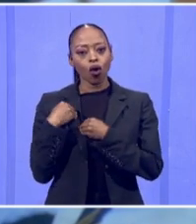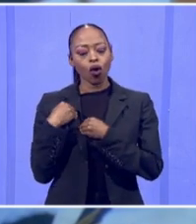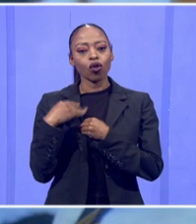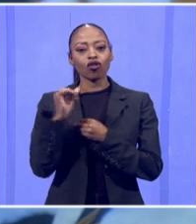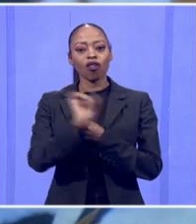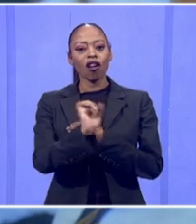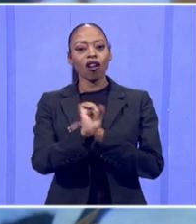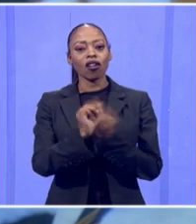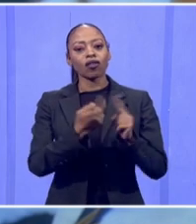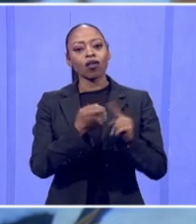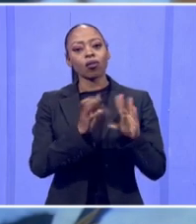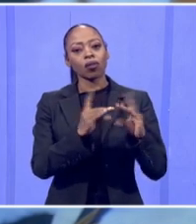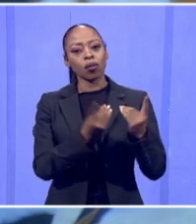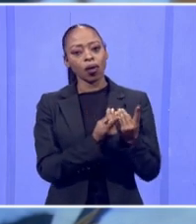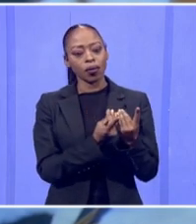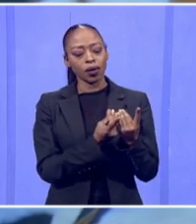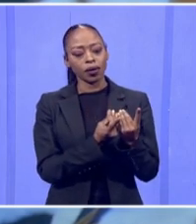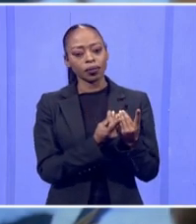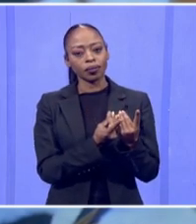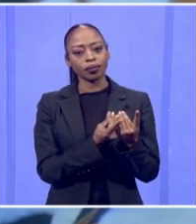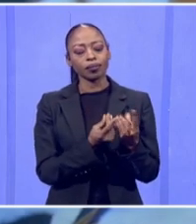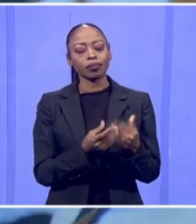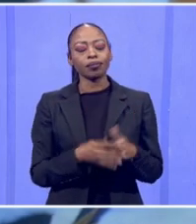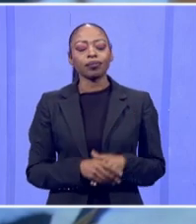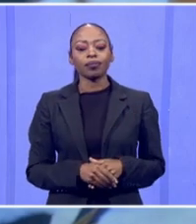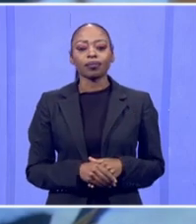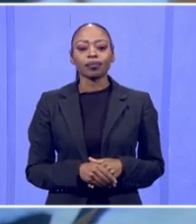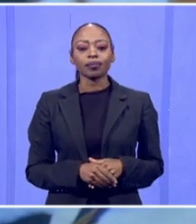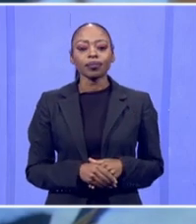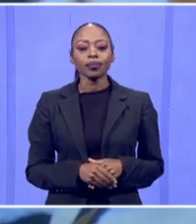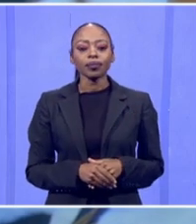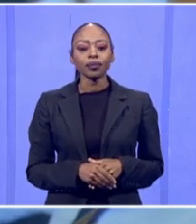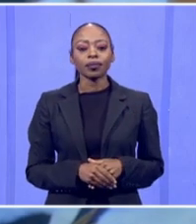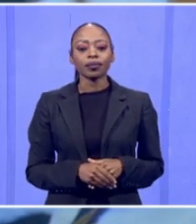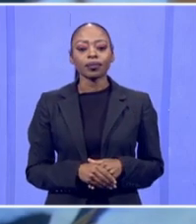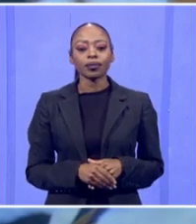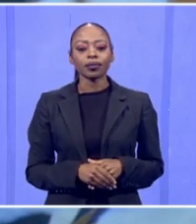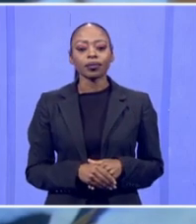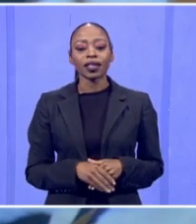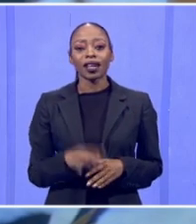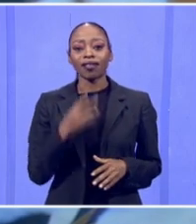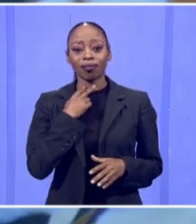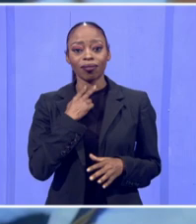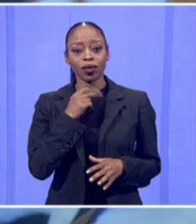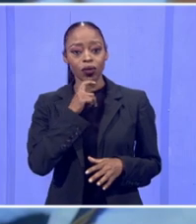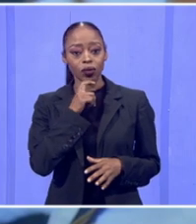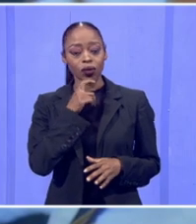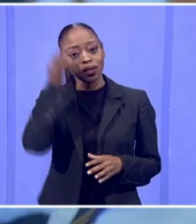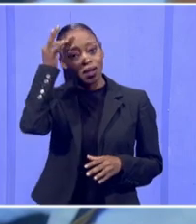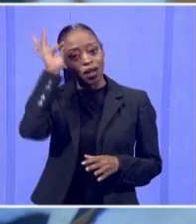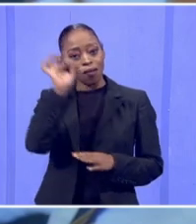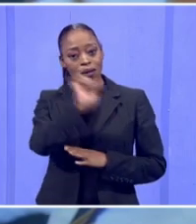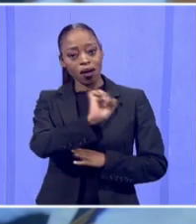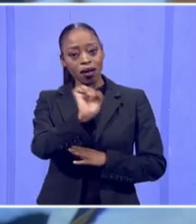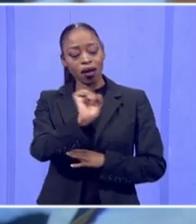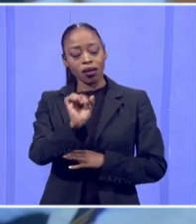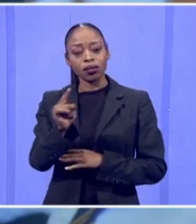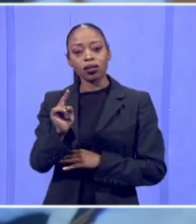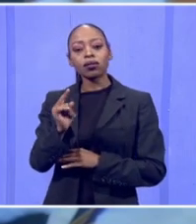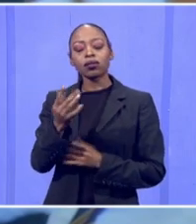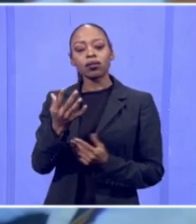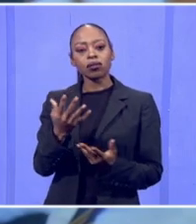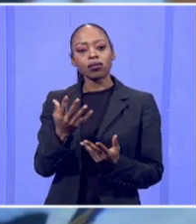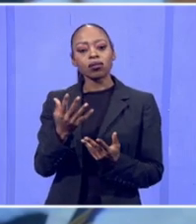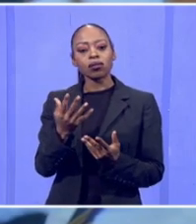vehicles from the government, our cars, where we couldn't get our cars. We even had Lotto,